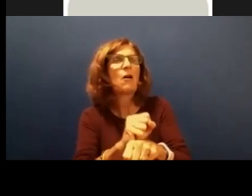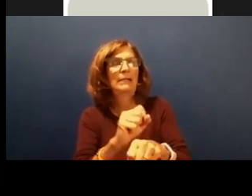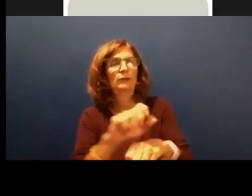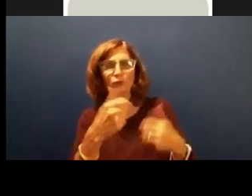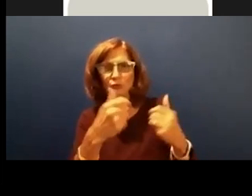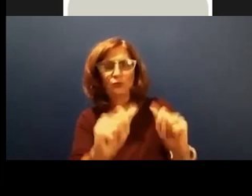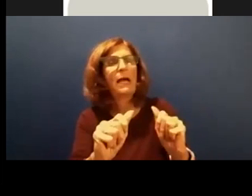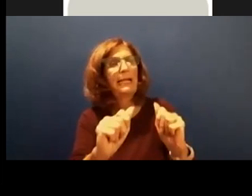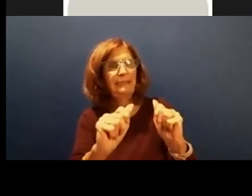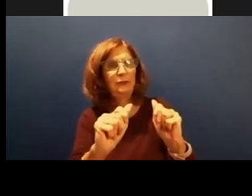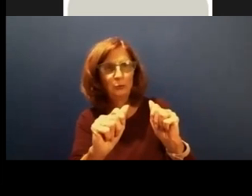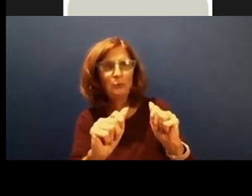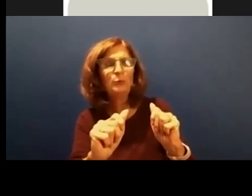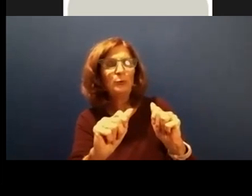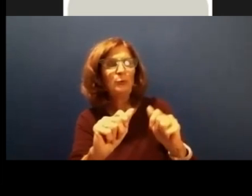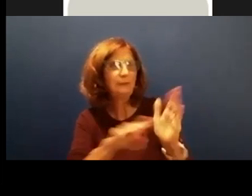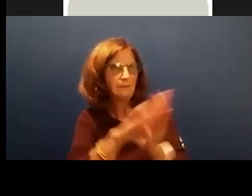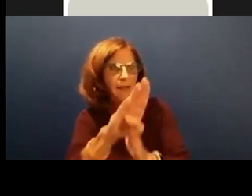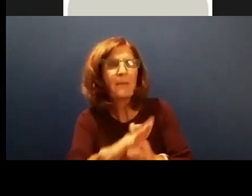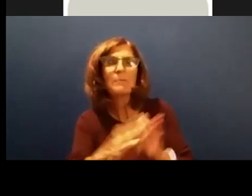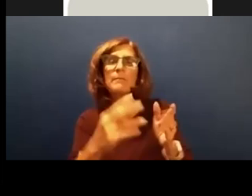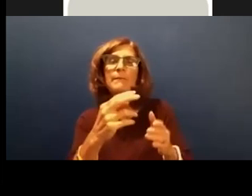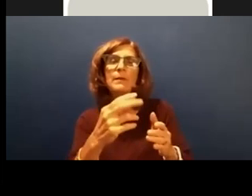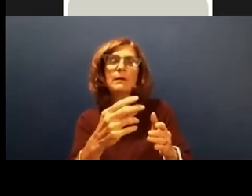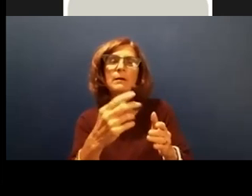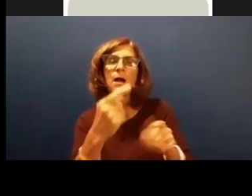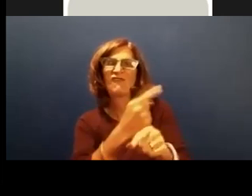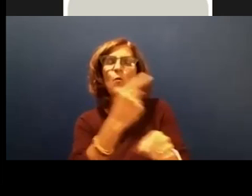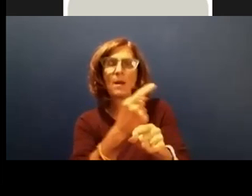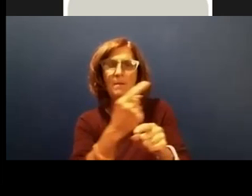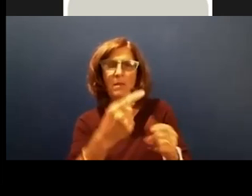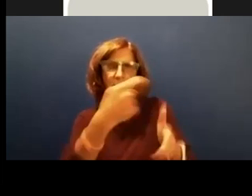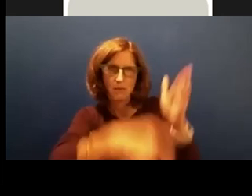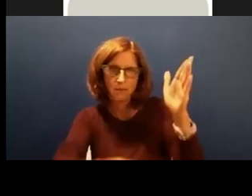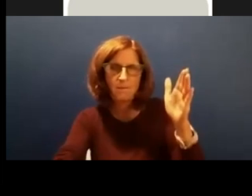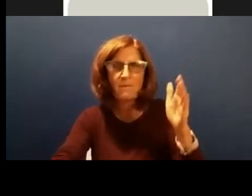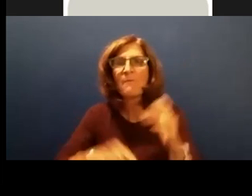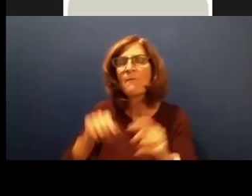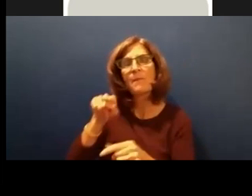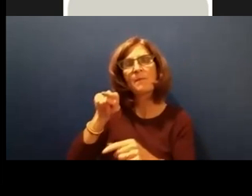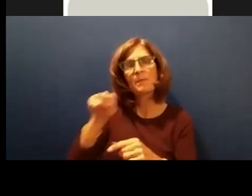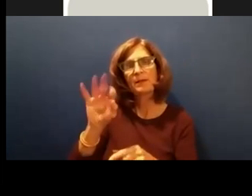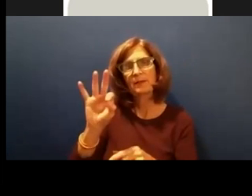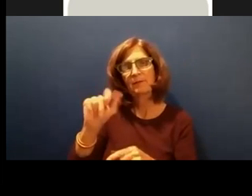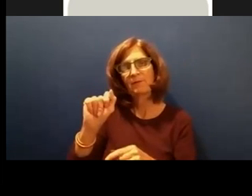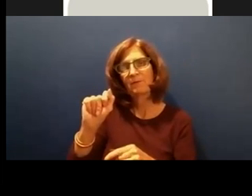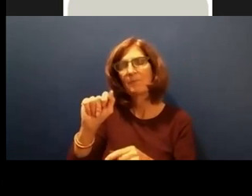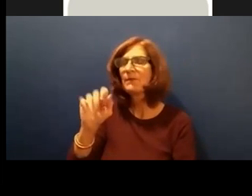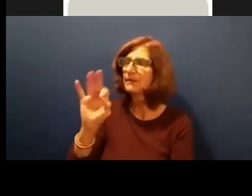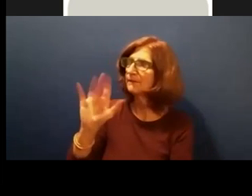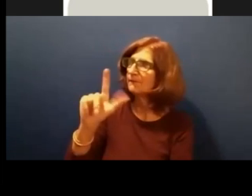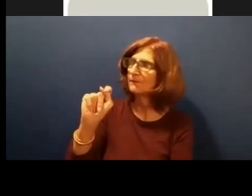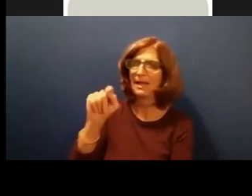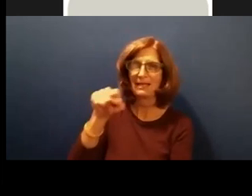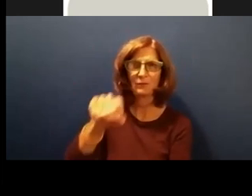the flats side of the development, concern would be that the affordable units would look, feel,